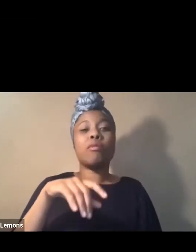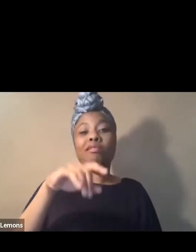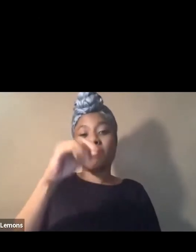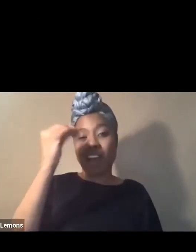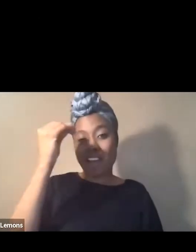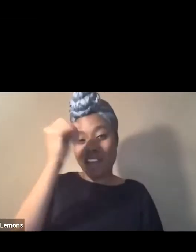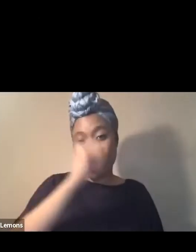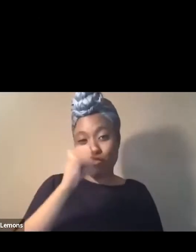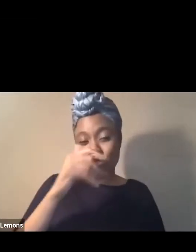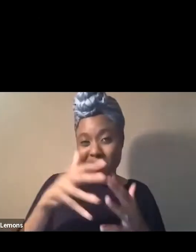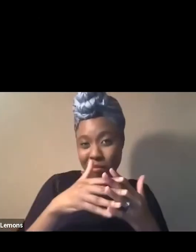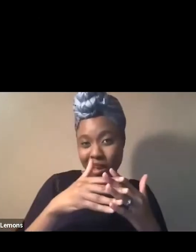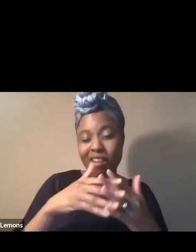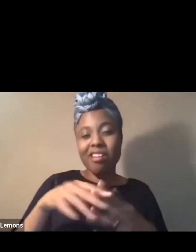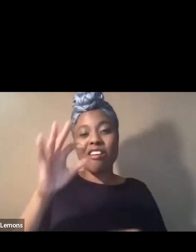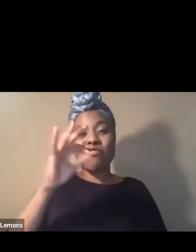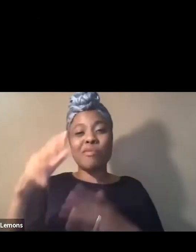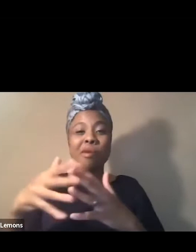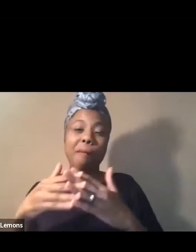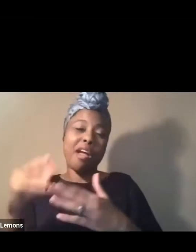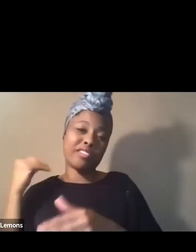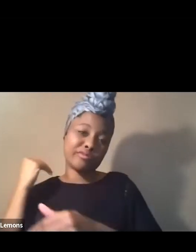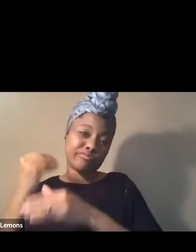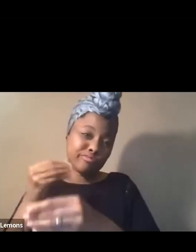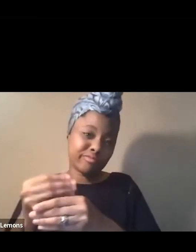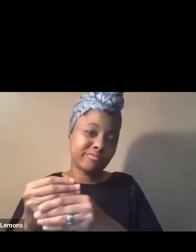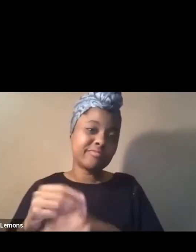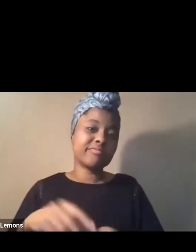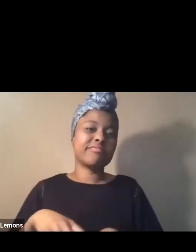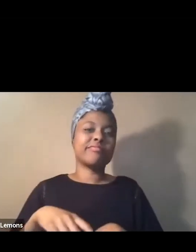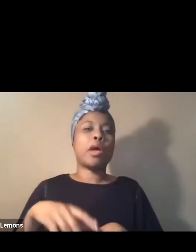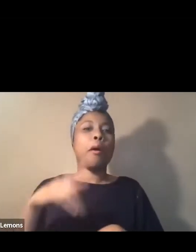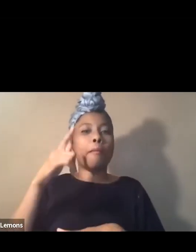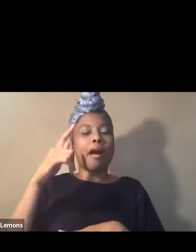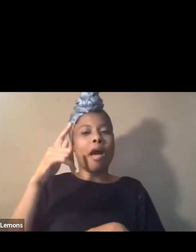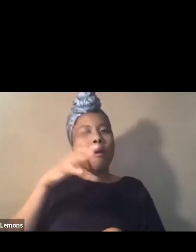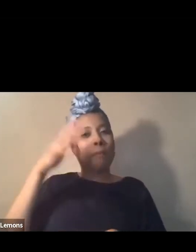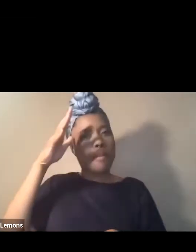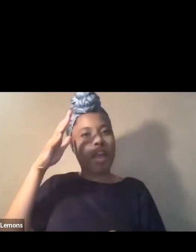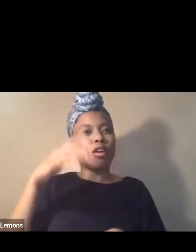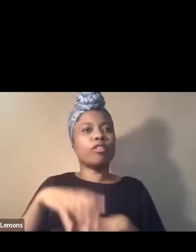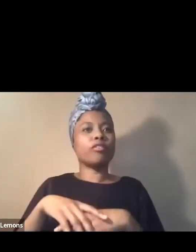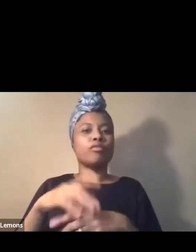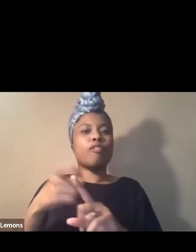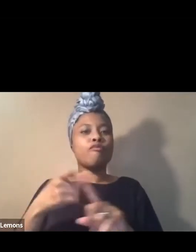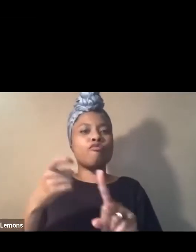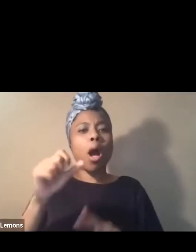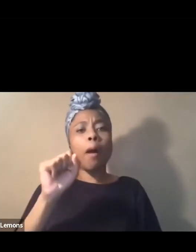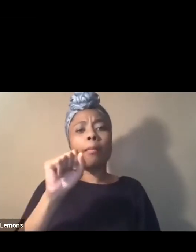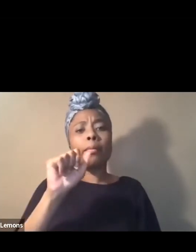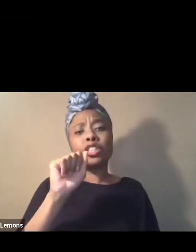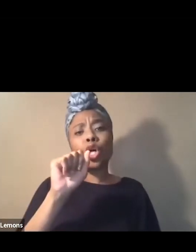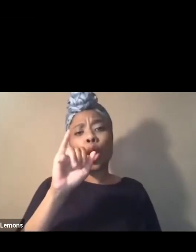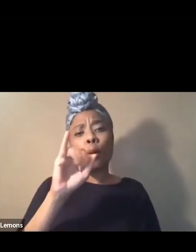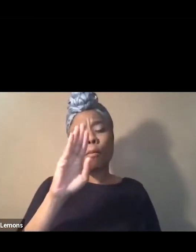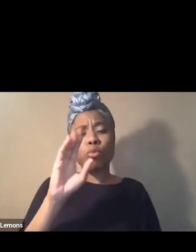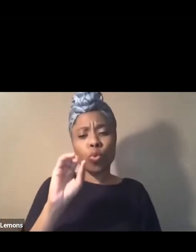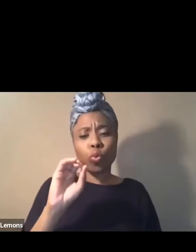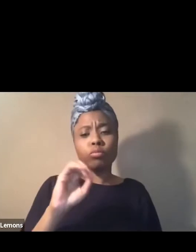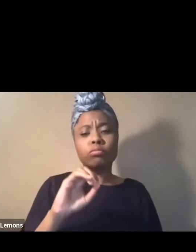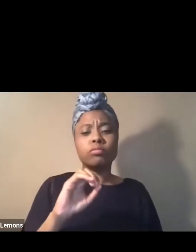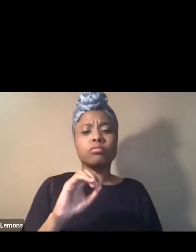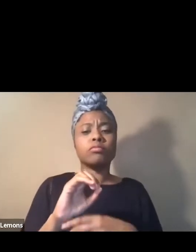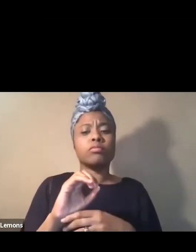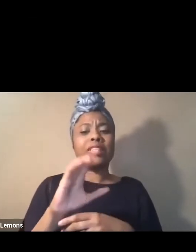American ancestry. My parents were pen pals. My mother was from Cebu and my father was from Shreveport,